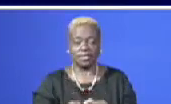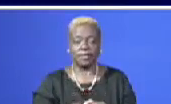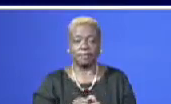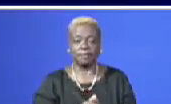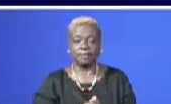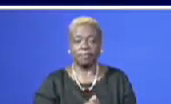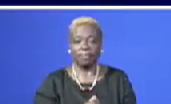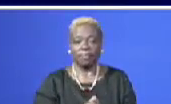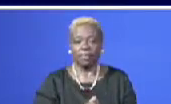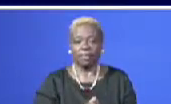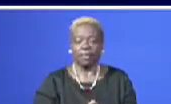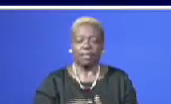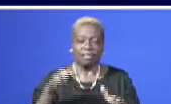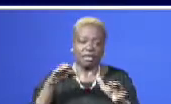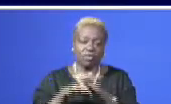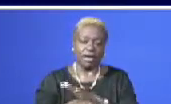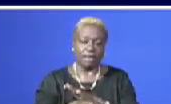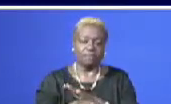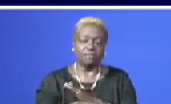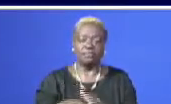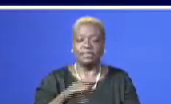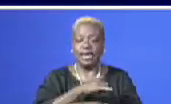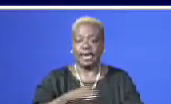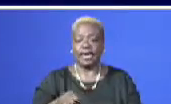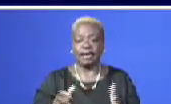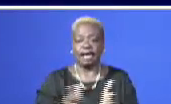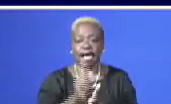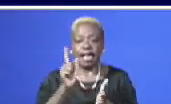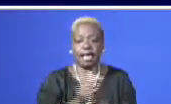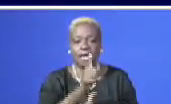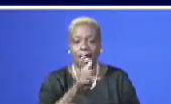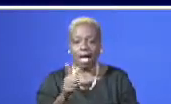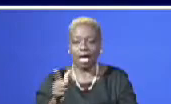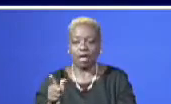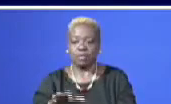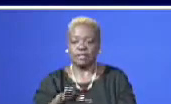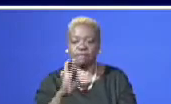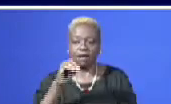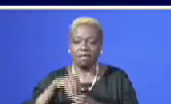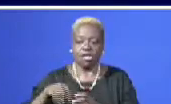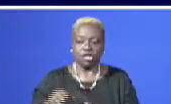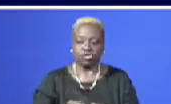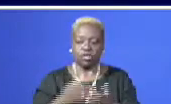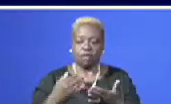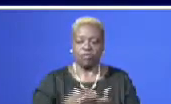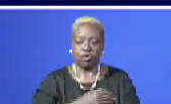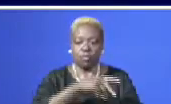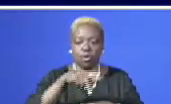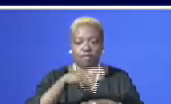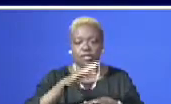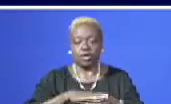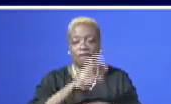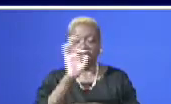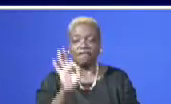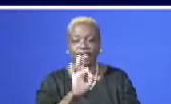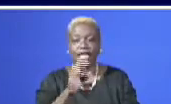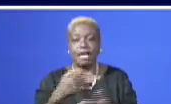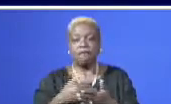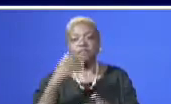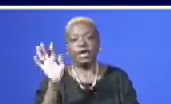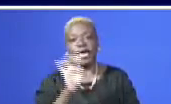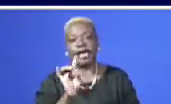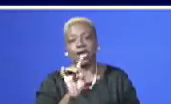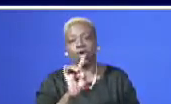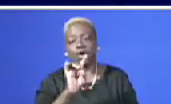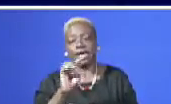Well, from the Daily Crime Report, an illegal firearm was recovered from the streets of New Providence on Friday. Reports indicate that shortly before 8